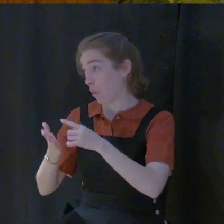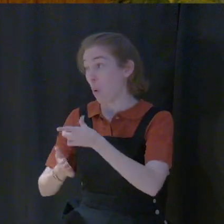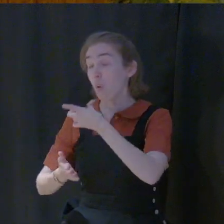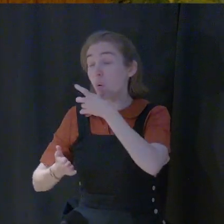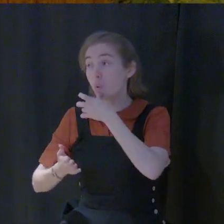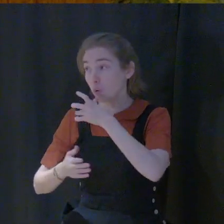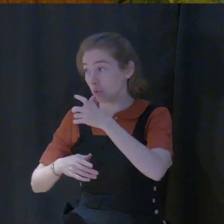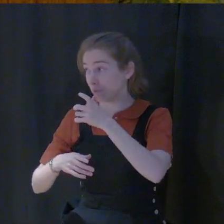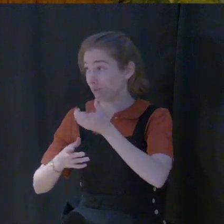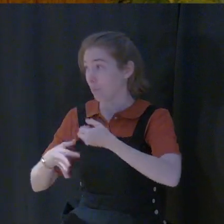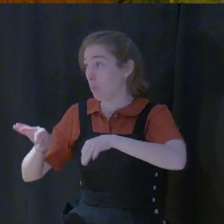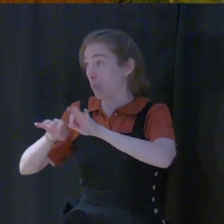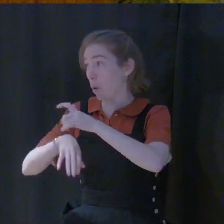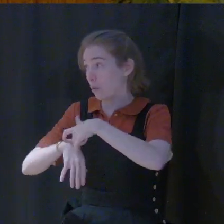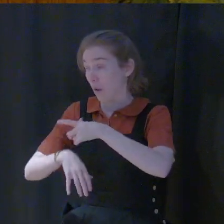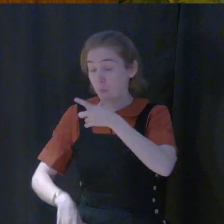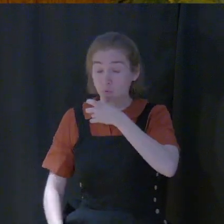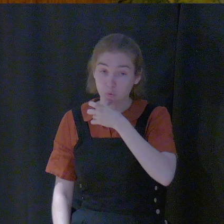important.